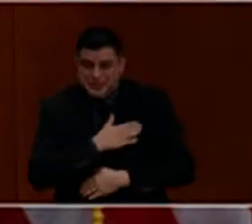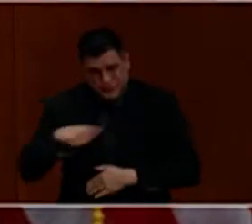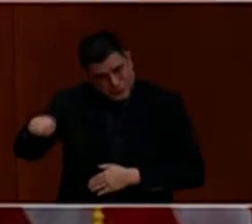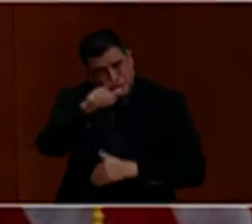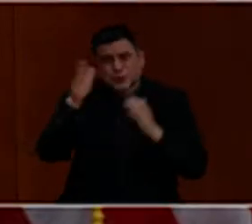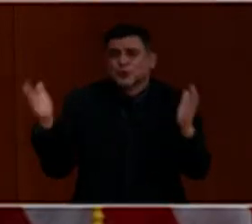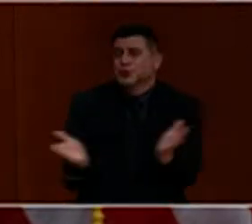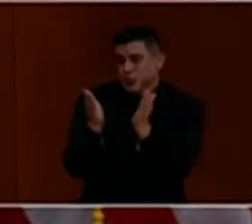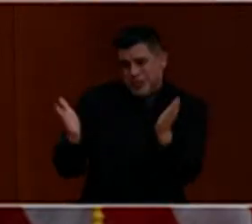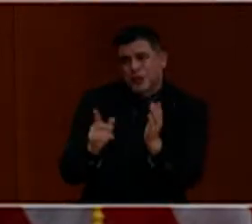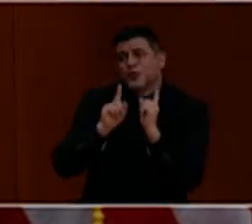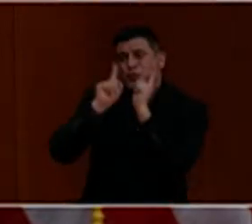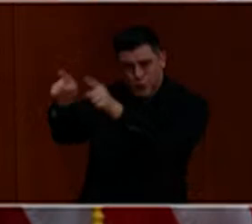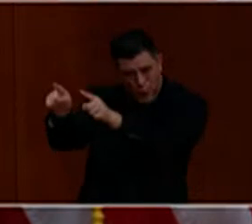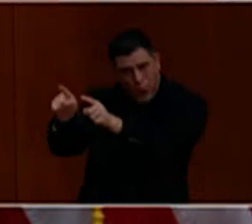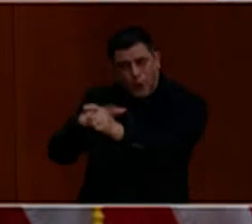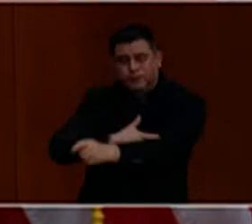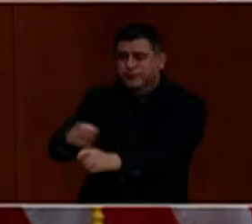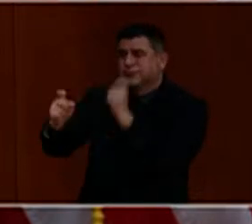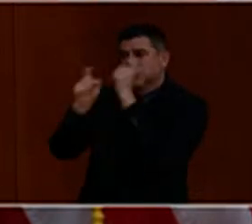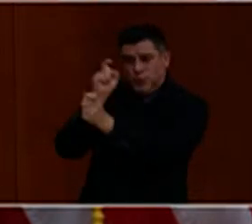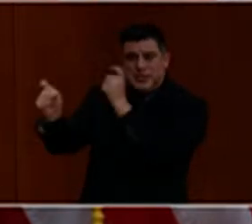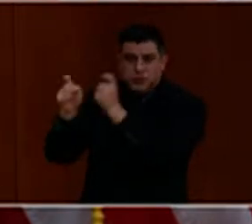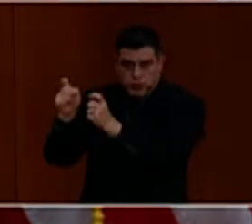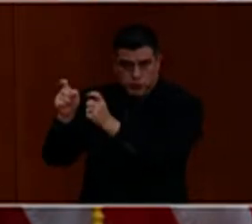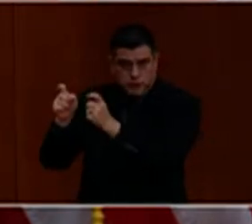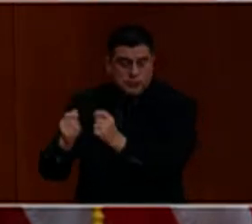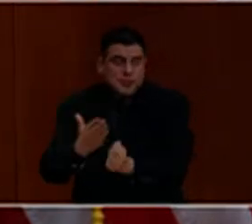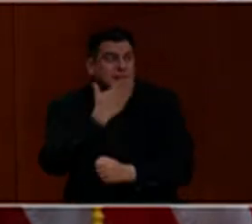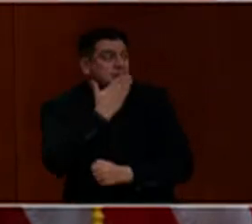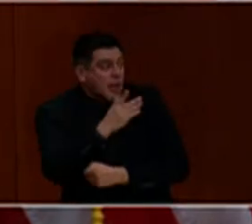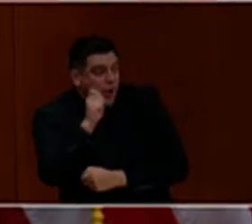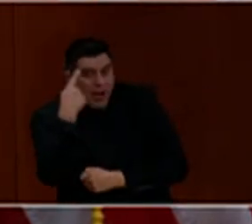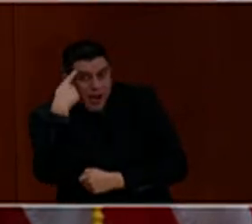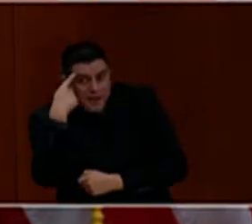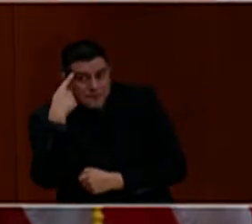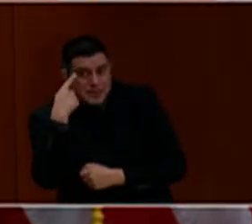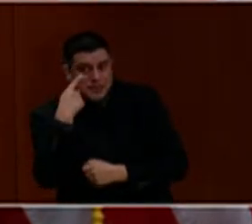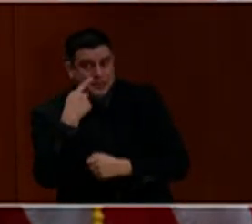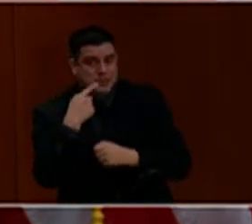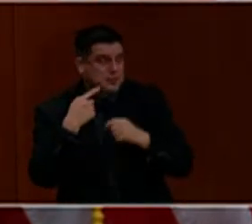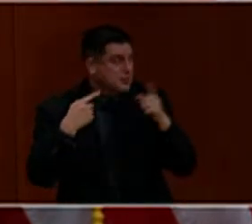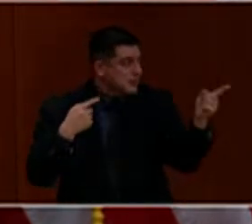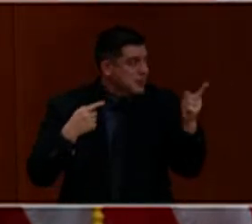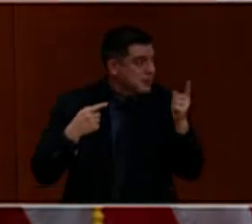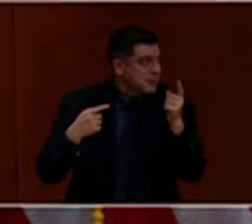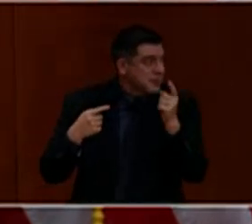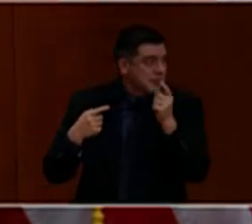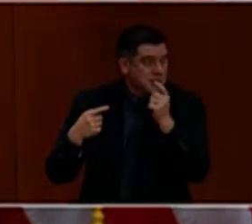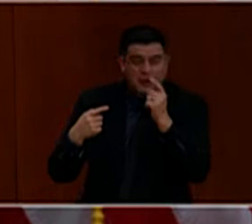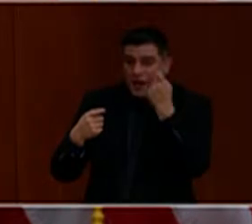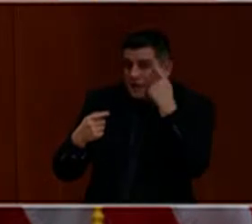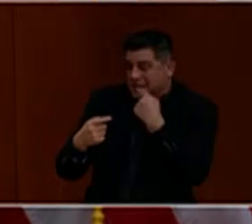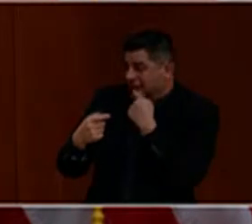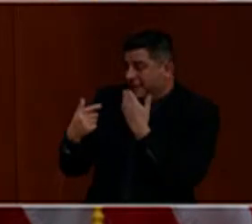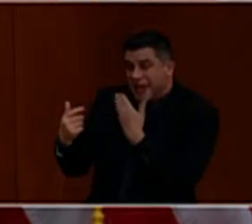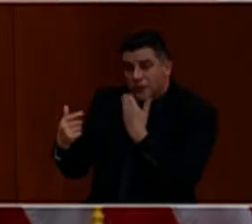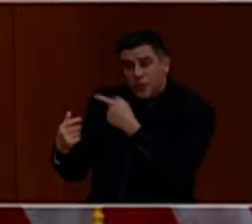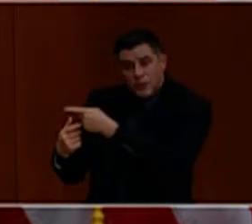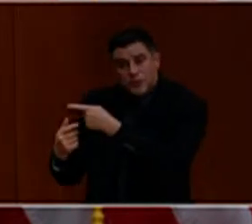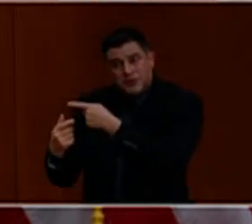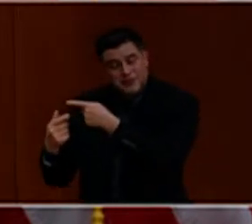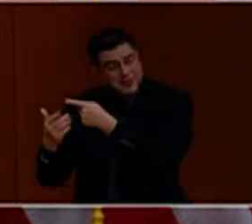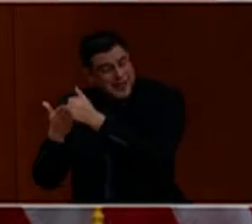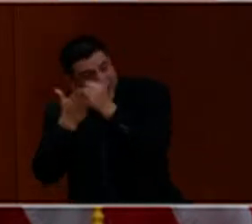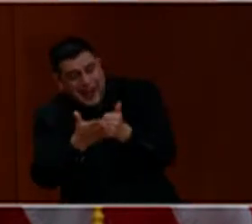lot. And Gail, thanks for making the trip over. I think My pleasure. you know, hope is important, and Hope is people need to